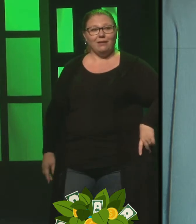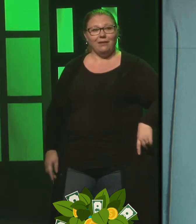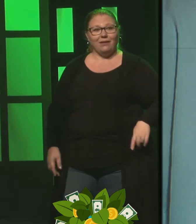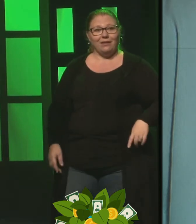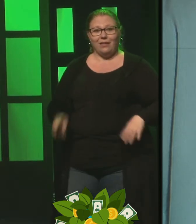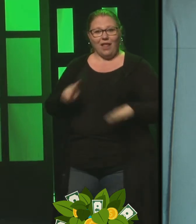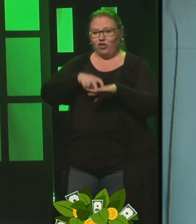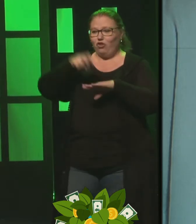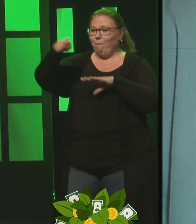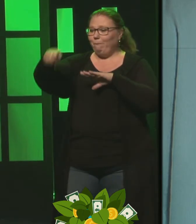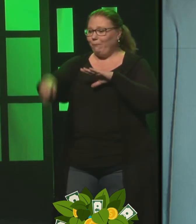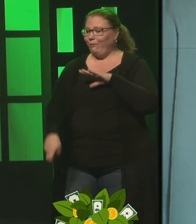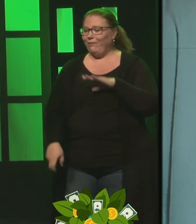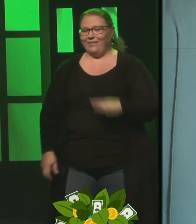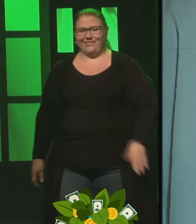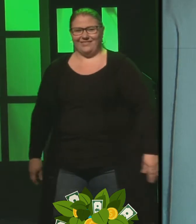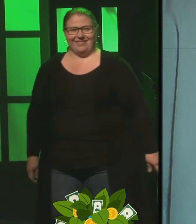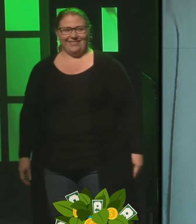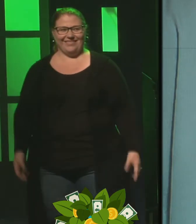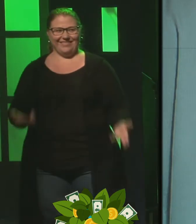and just jump.